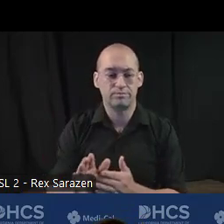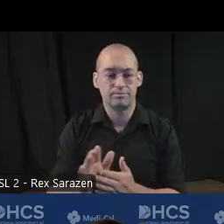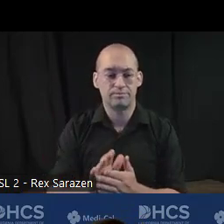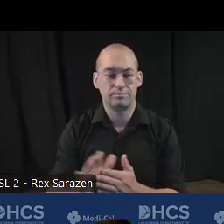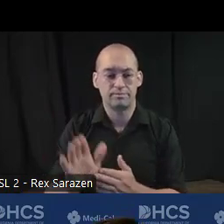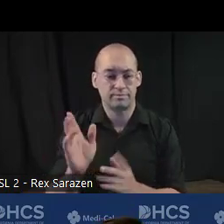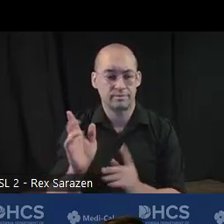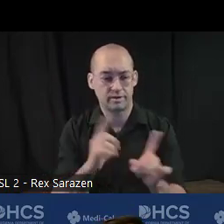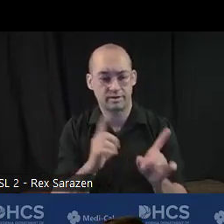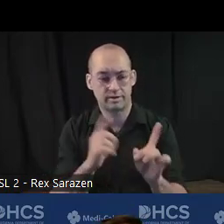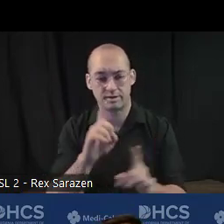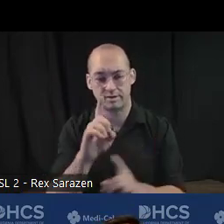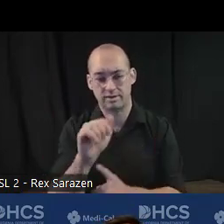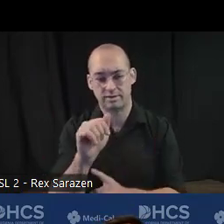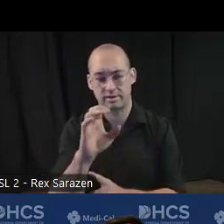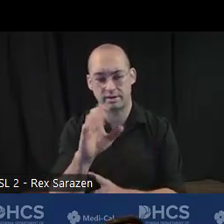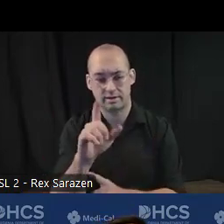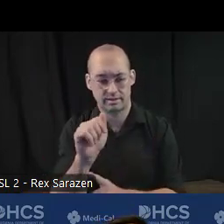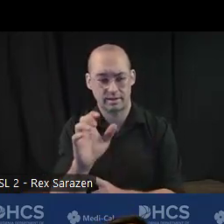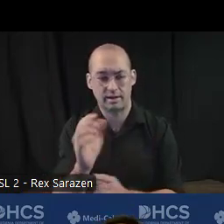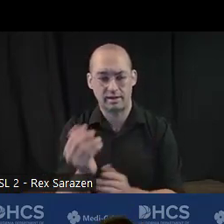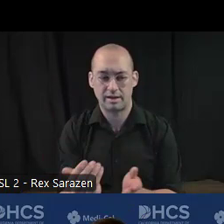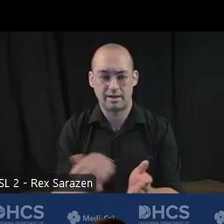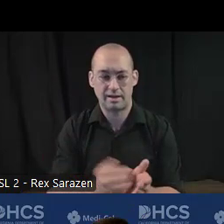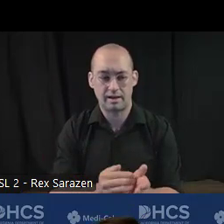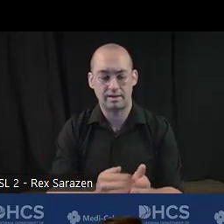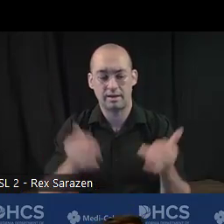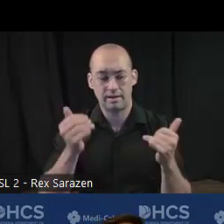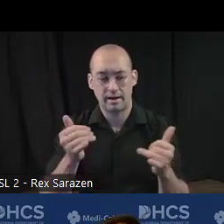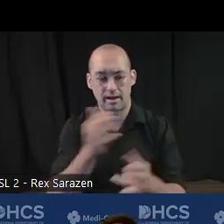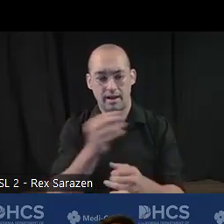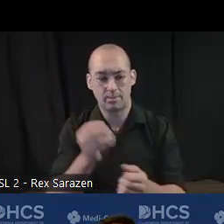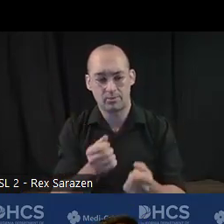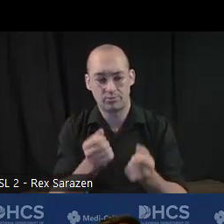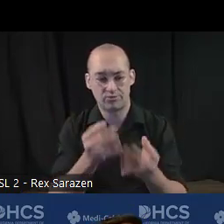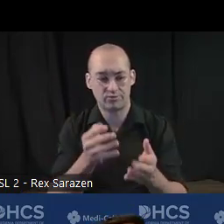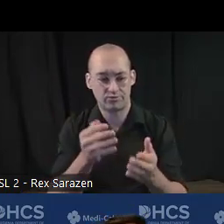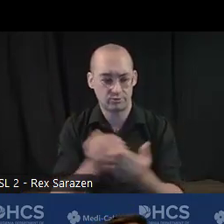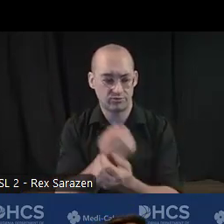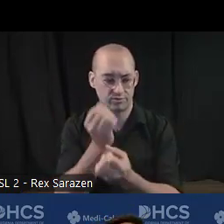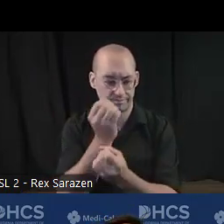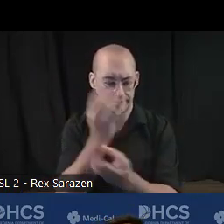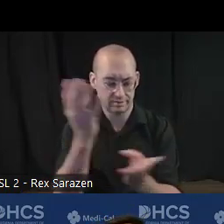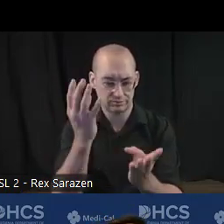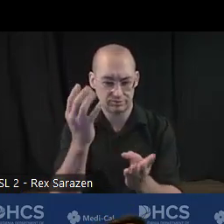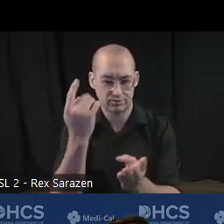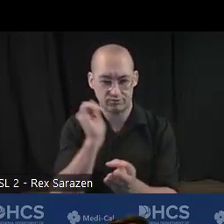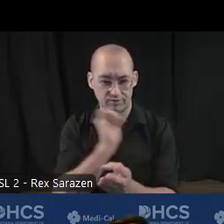attend DACLAC again today and be able to provide this update to everyone.